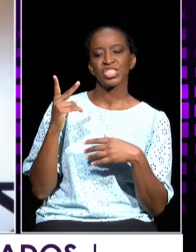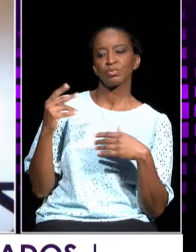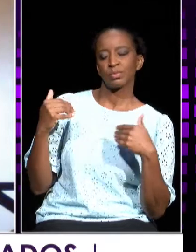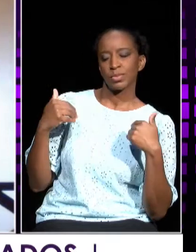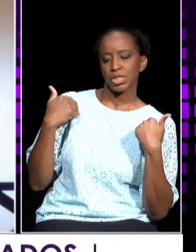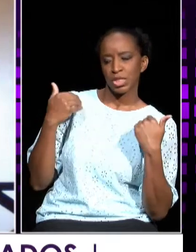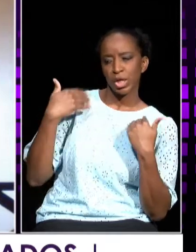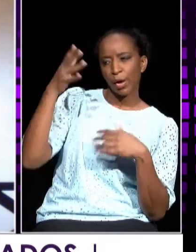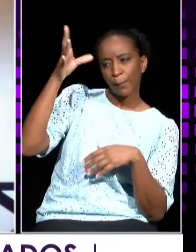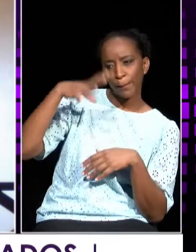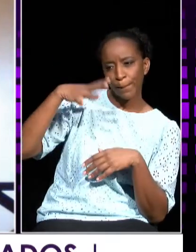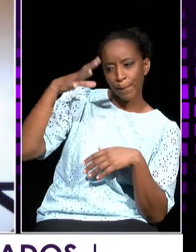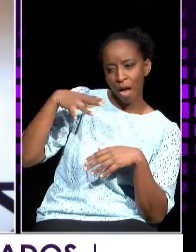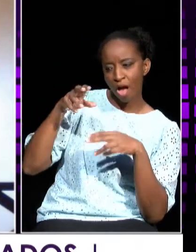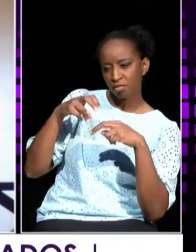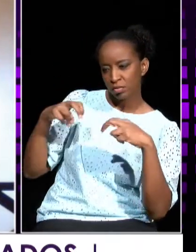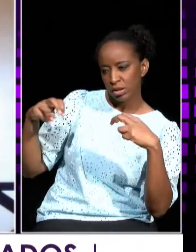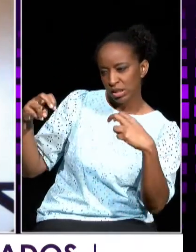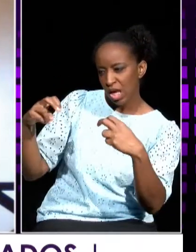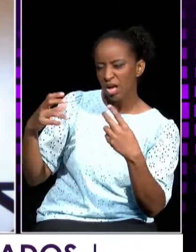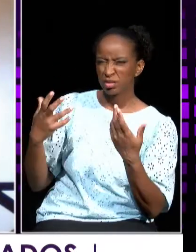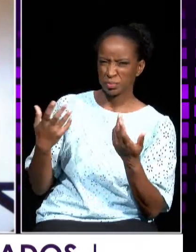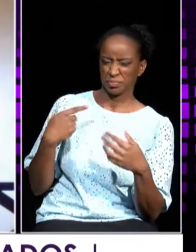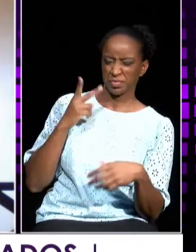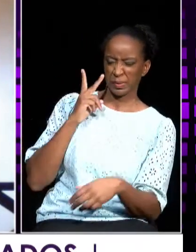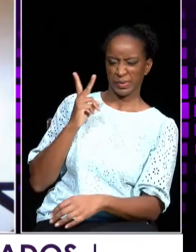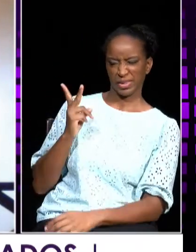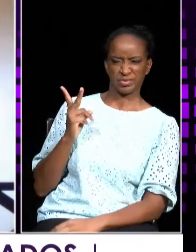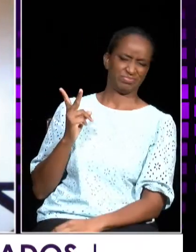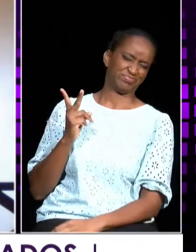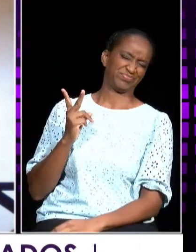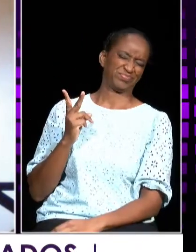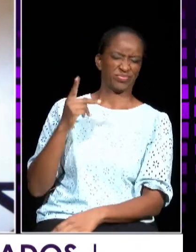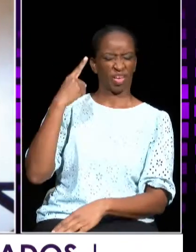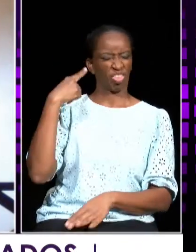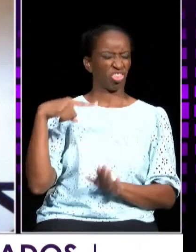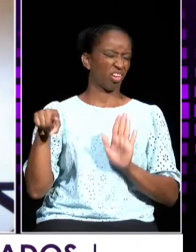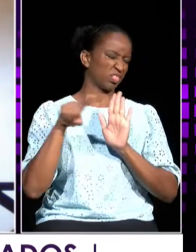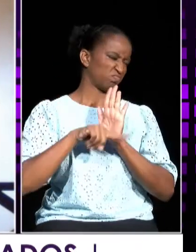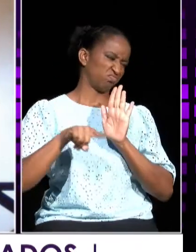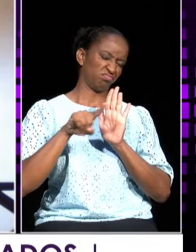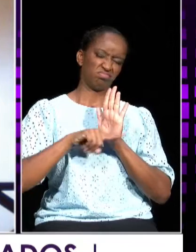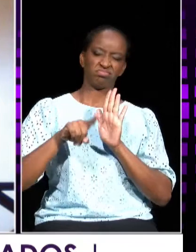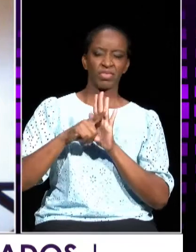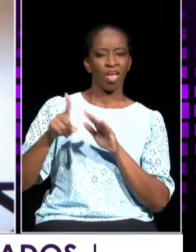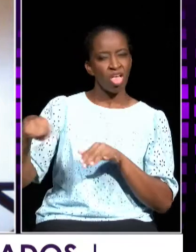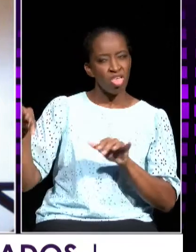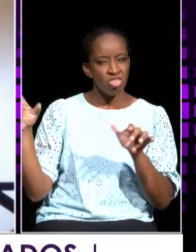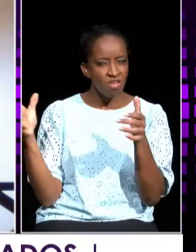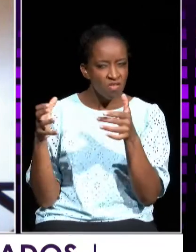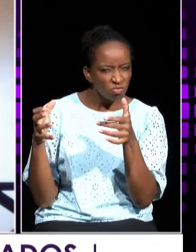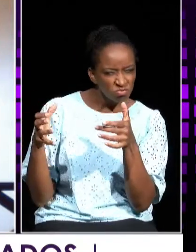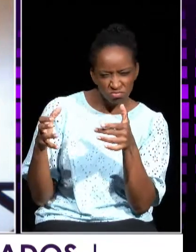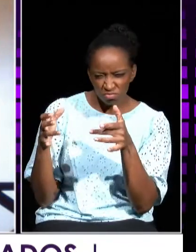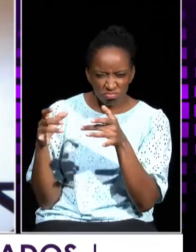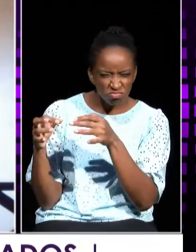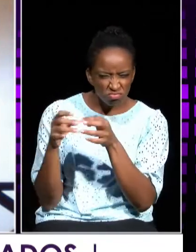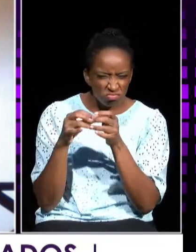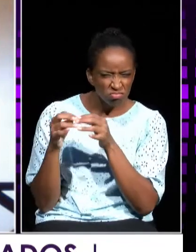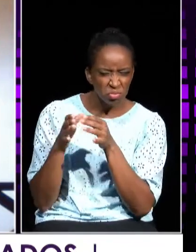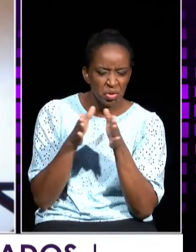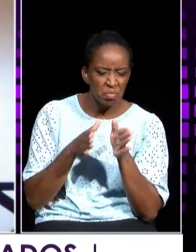negative. We think that it's a place where young people congregate only to get involved in negative activity.